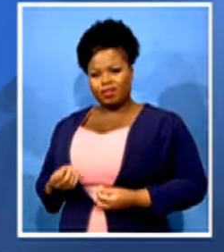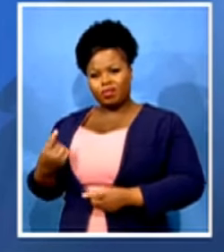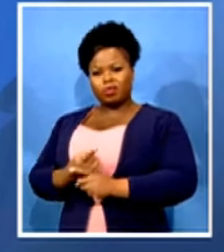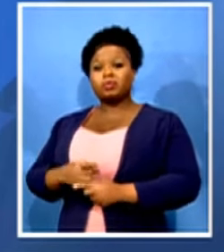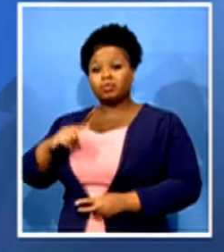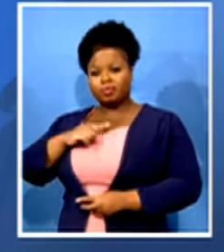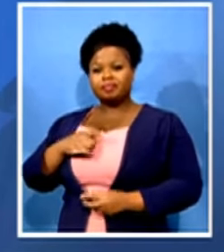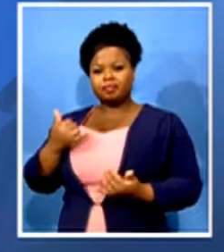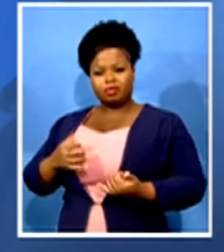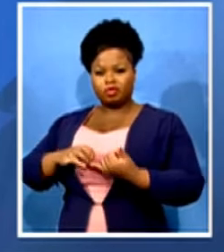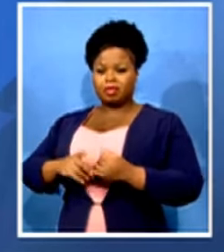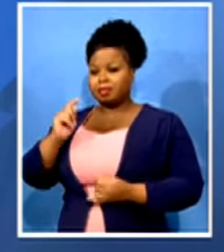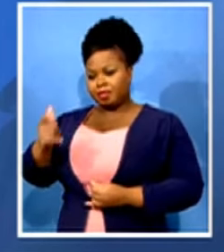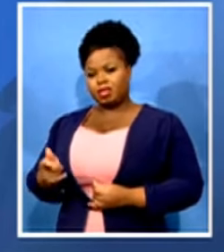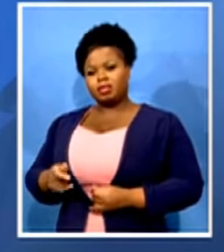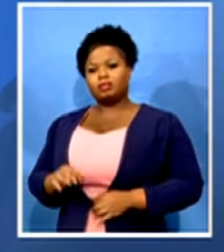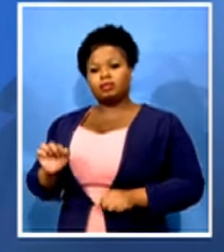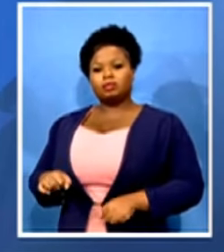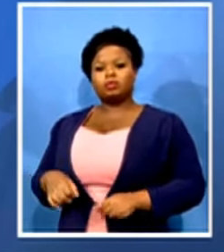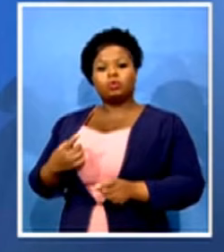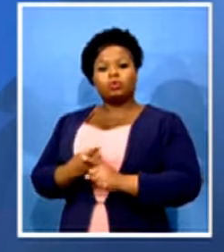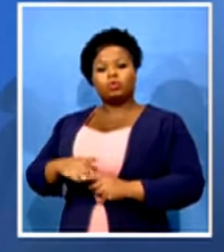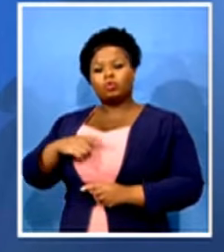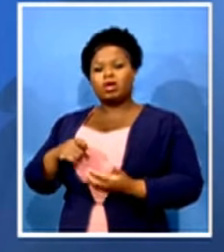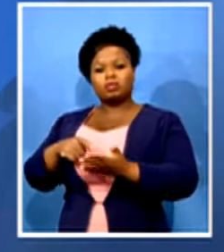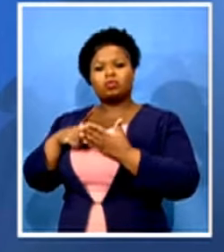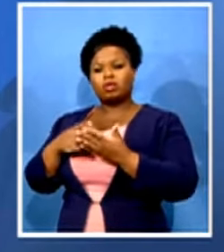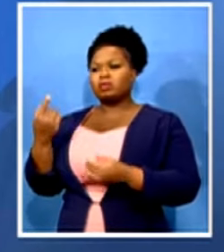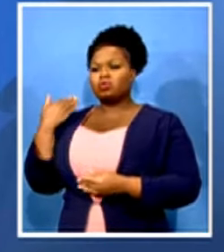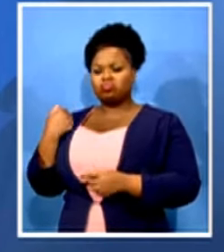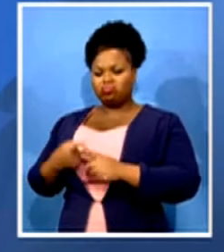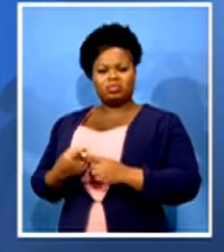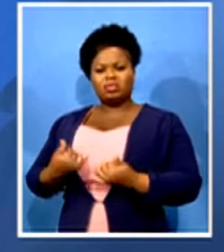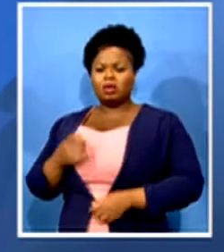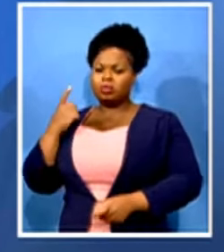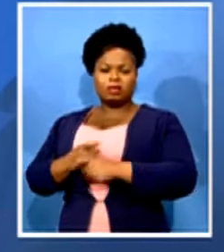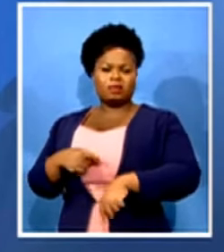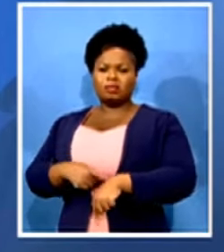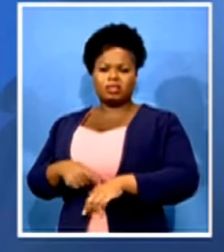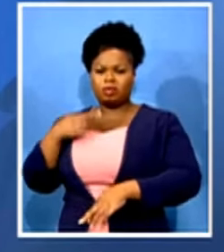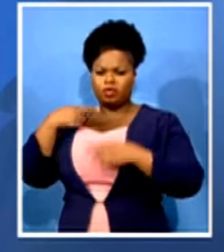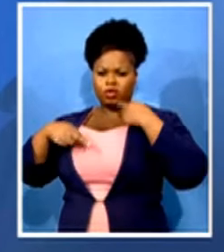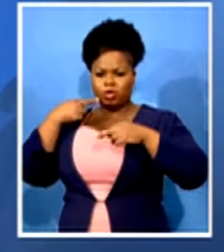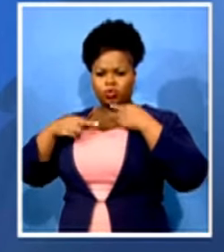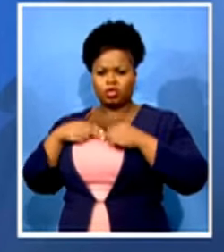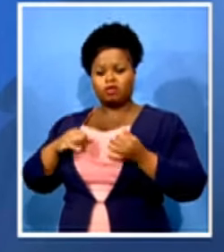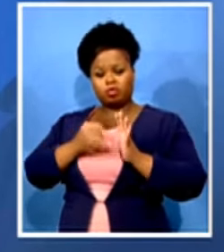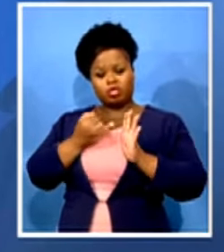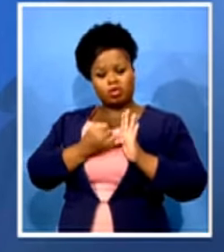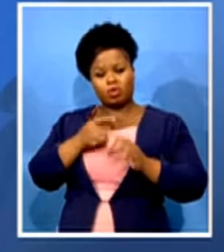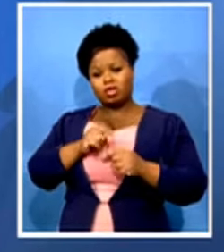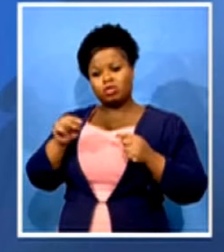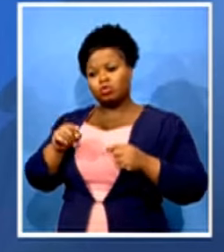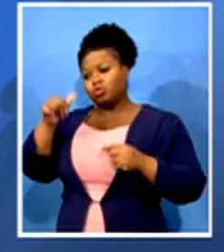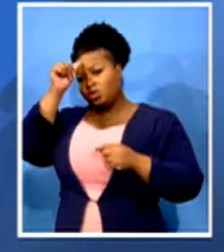survive this first quarter. It's always the hardest time in a restaurant, January to April, when we hold out for the Easter holidays. Now we've got